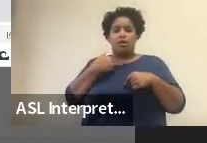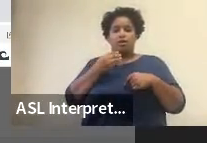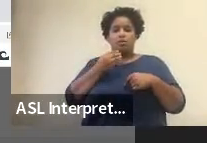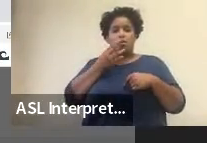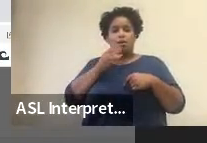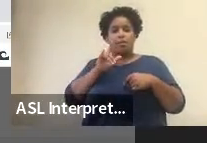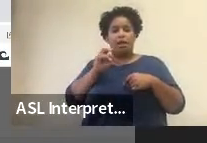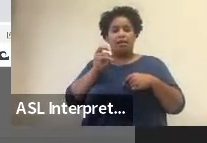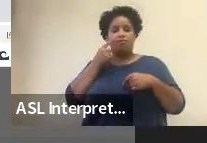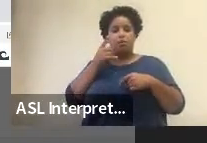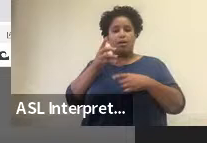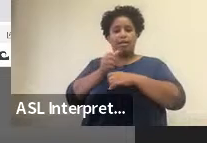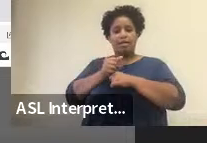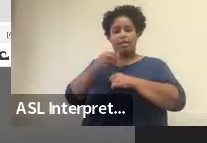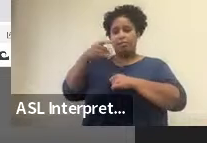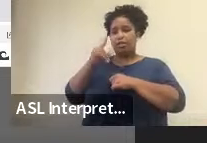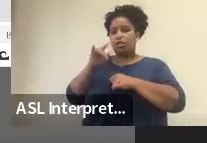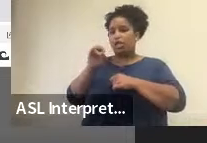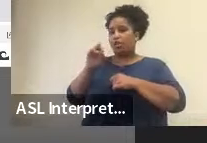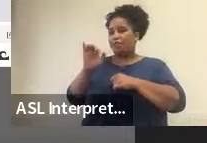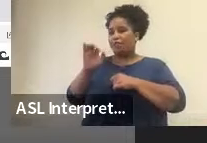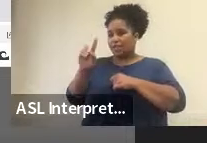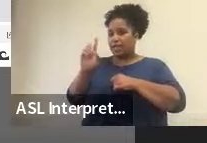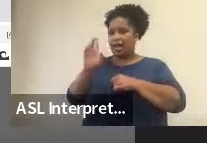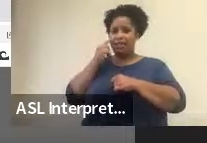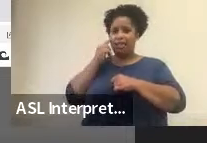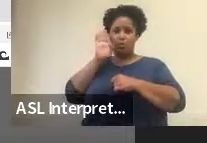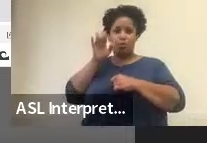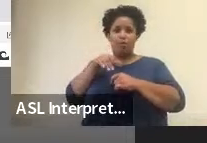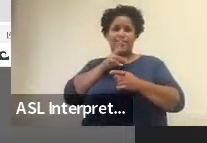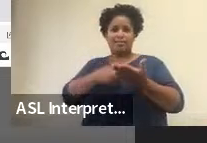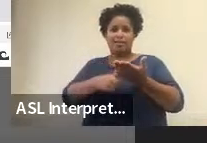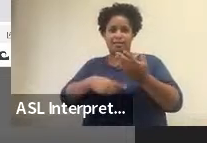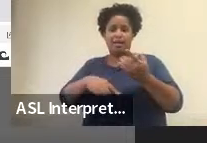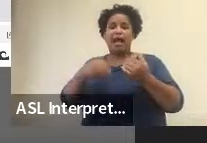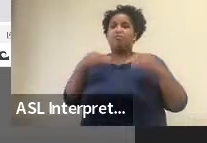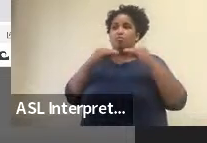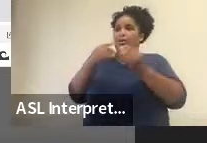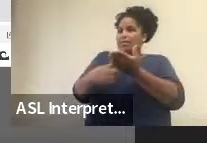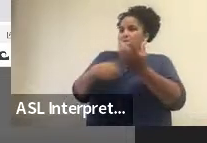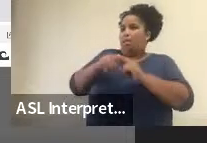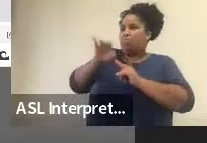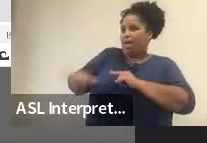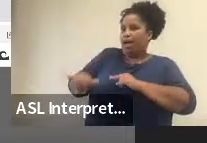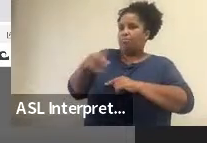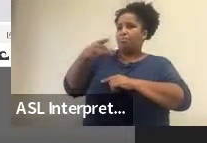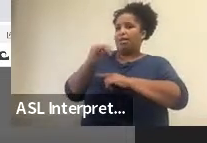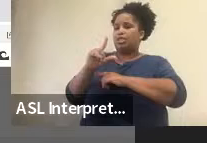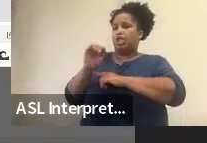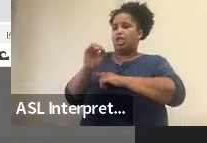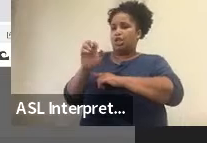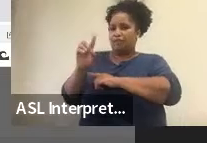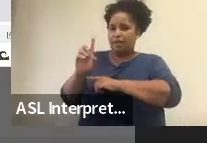getting Paxlovid, which I mean, I think we're going to get to that. I definitely have more to say about that. But I don't think we've done that very